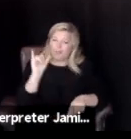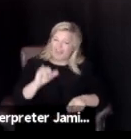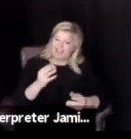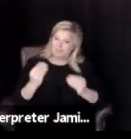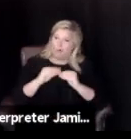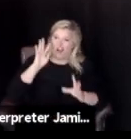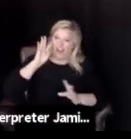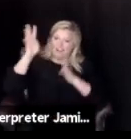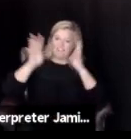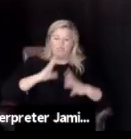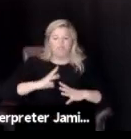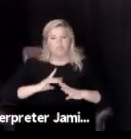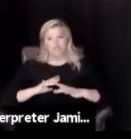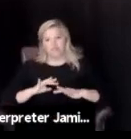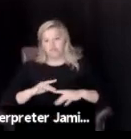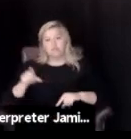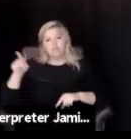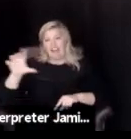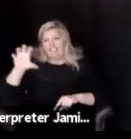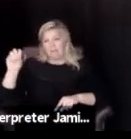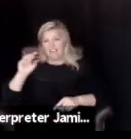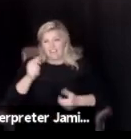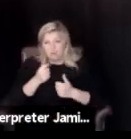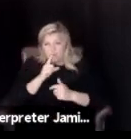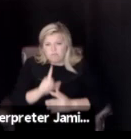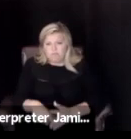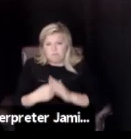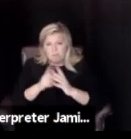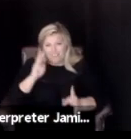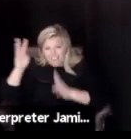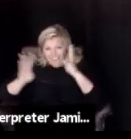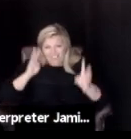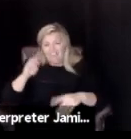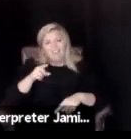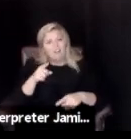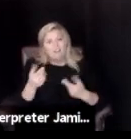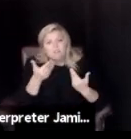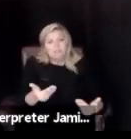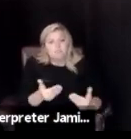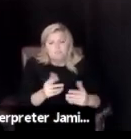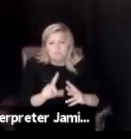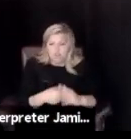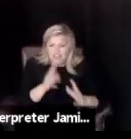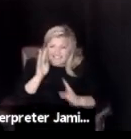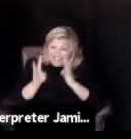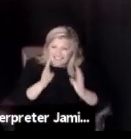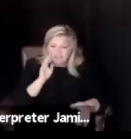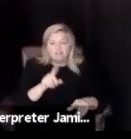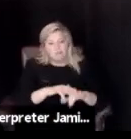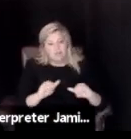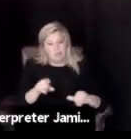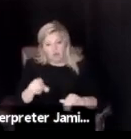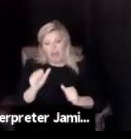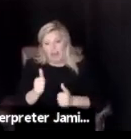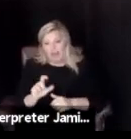box. They're thinking outside the box. You have to think outside the box, but also you have to help them think outside the box.